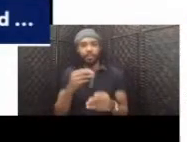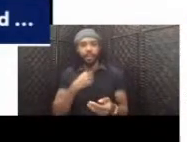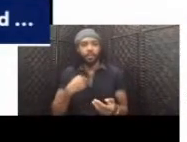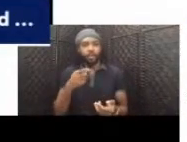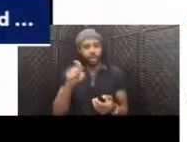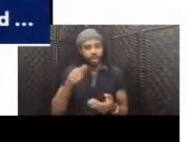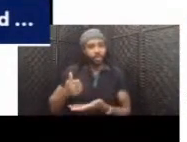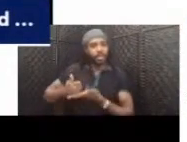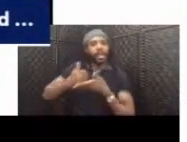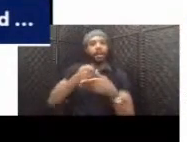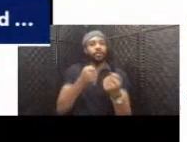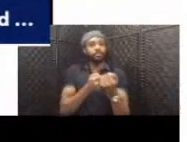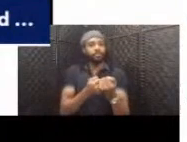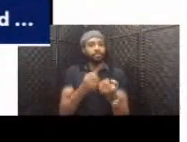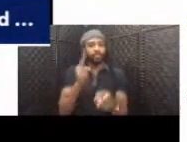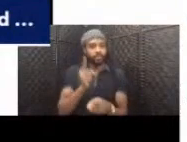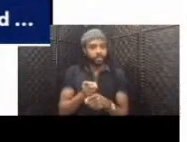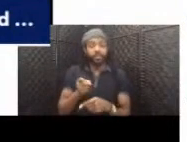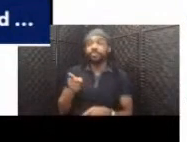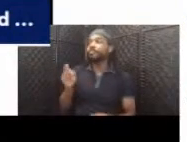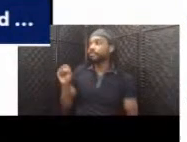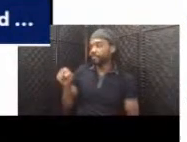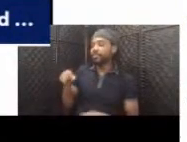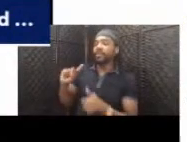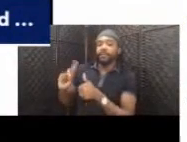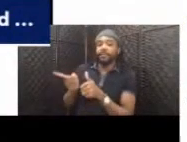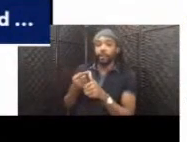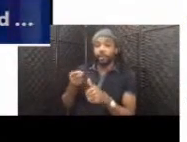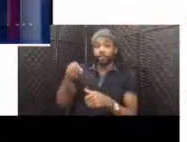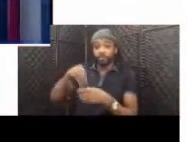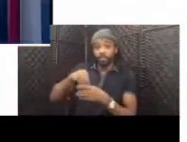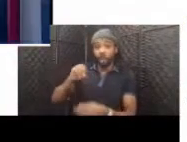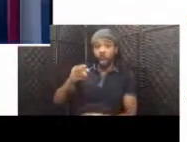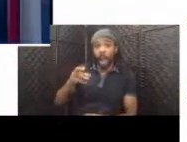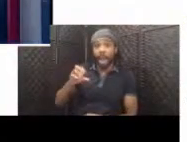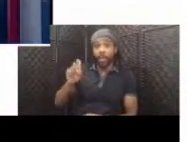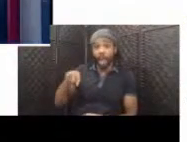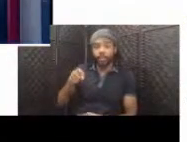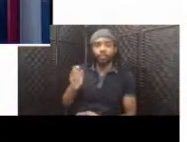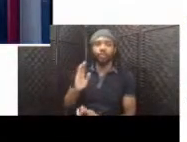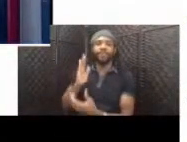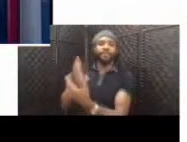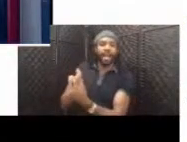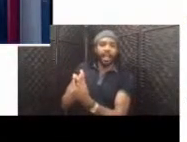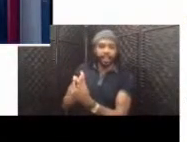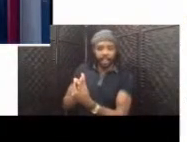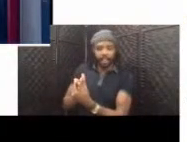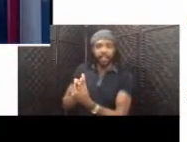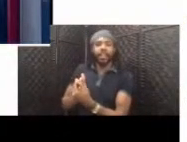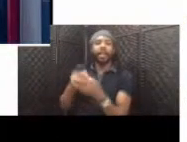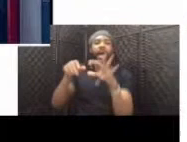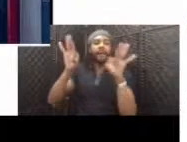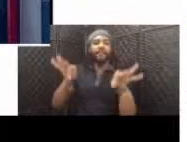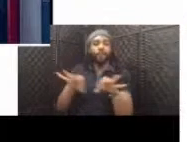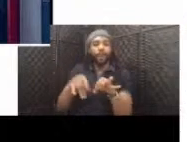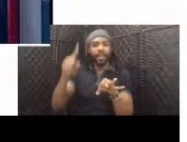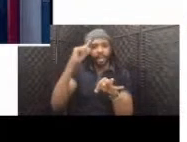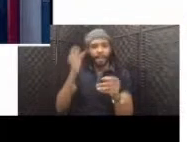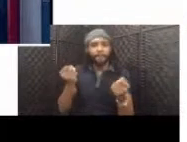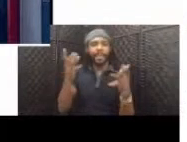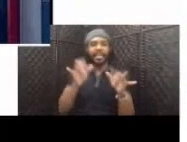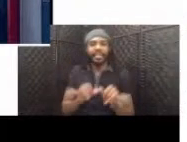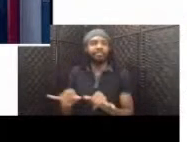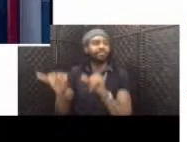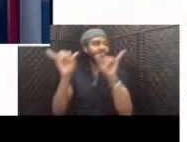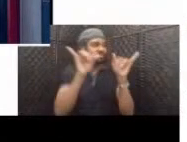help. Yeah, so the first thing in Ohio is to file what we call a designation of treasurer form, which I think is similar in many states. And that